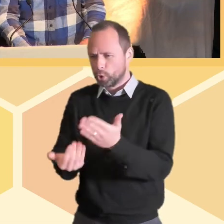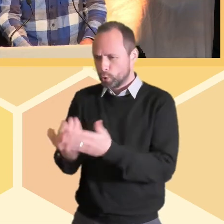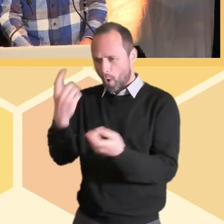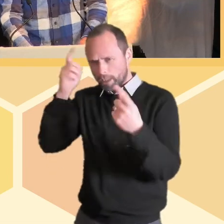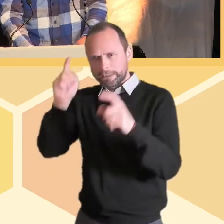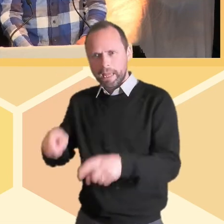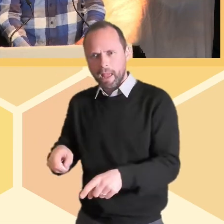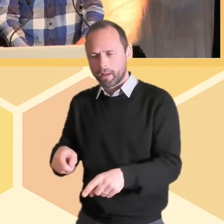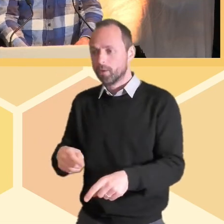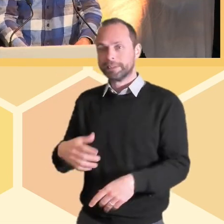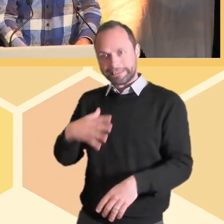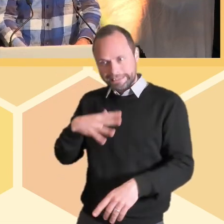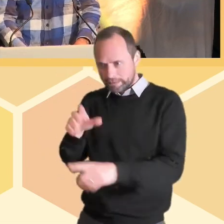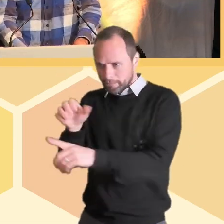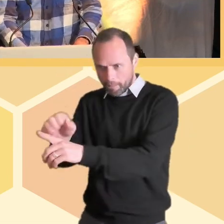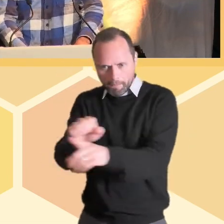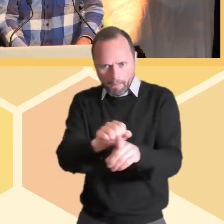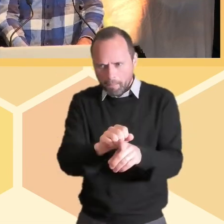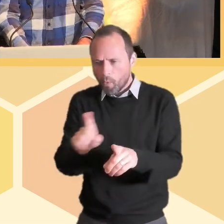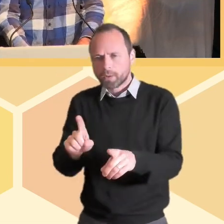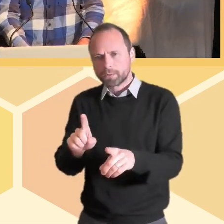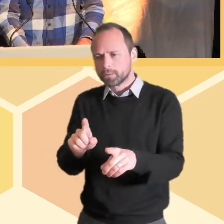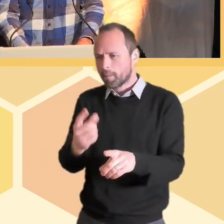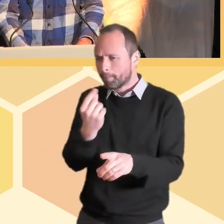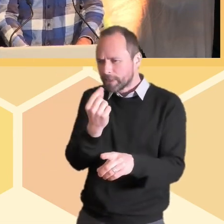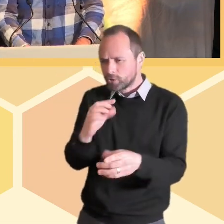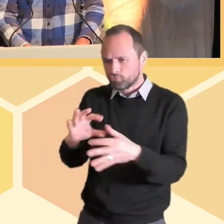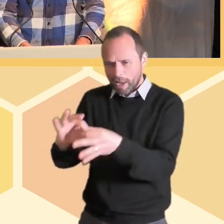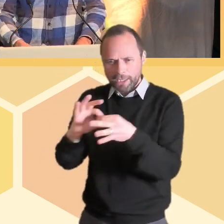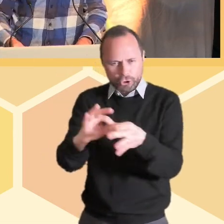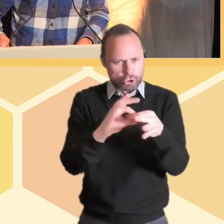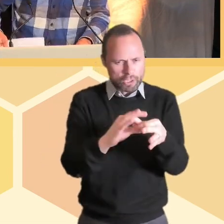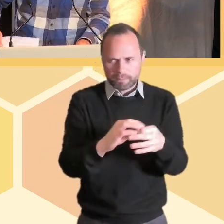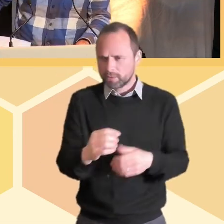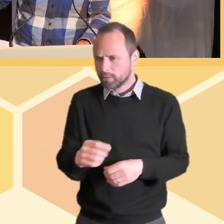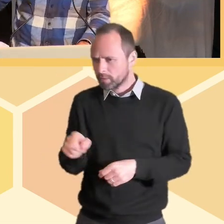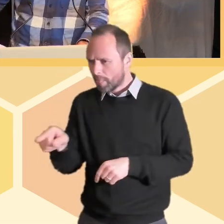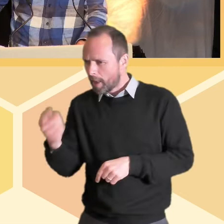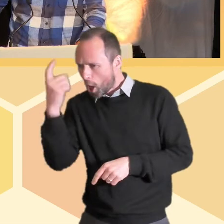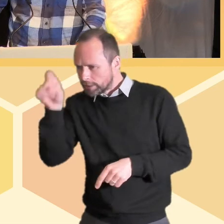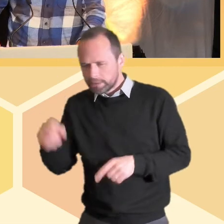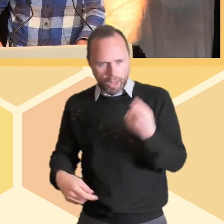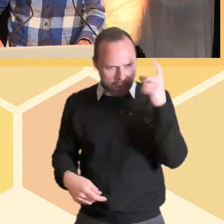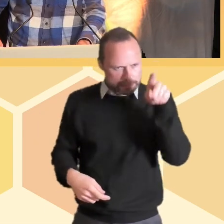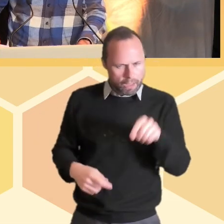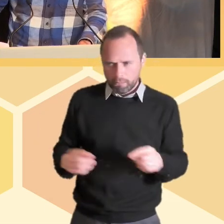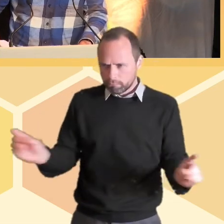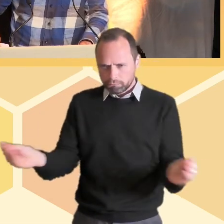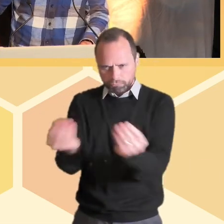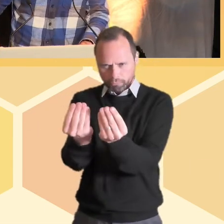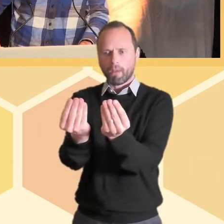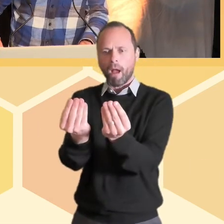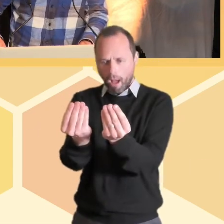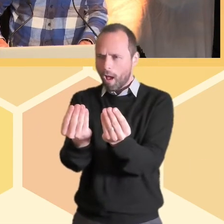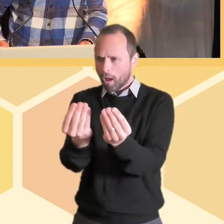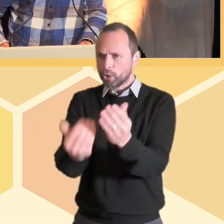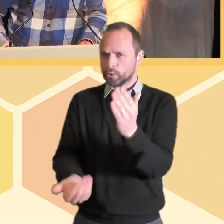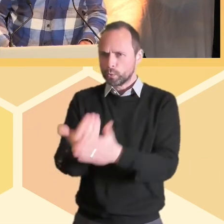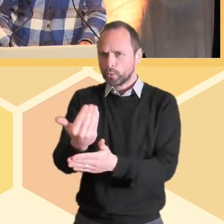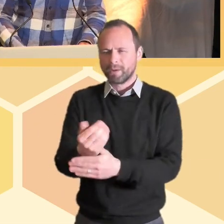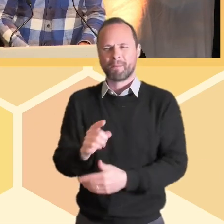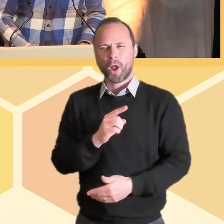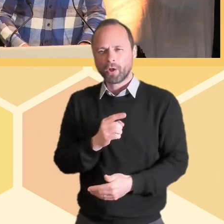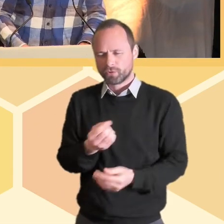of spotting potential relationships between ideas. Scarcity in our churches does a few